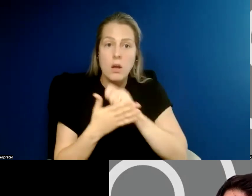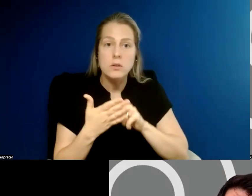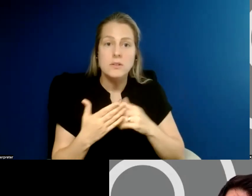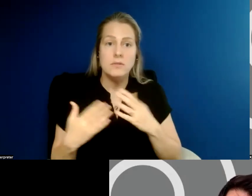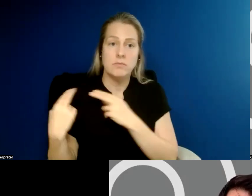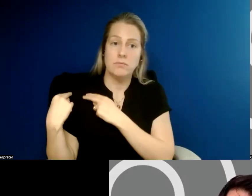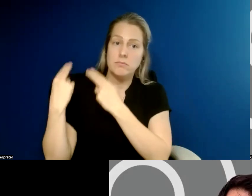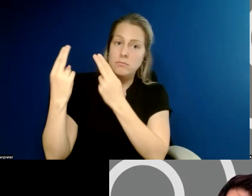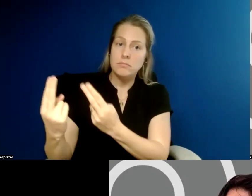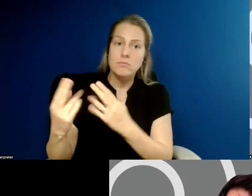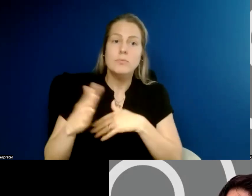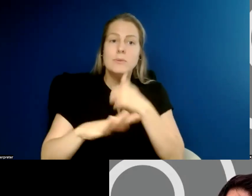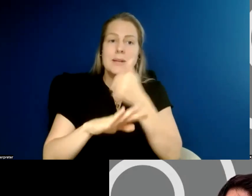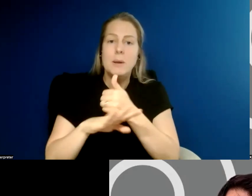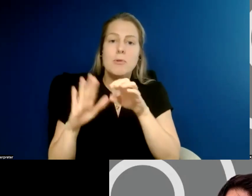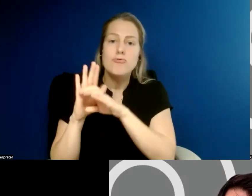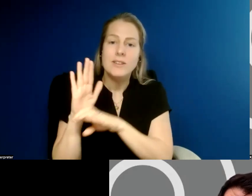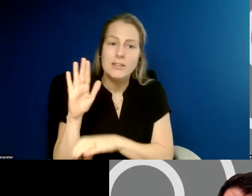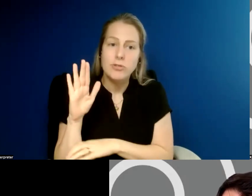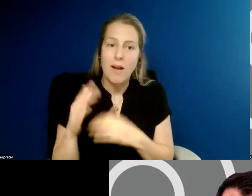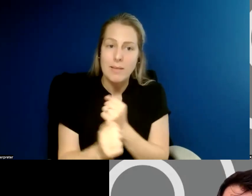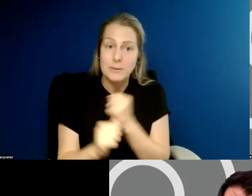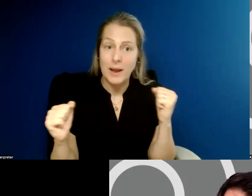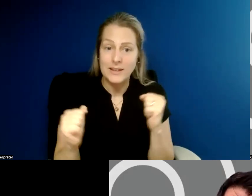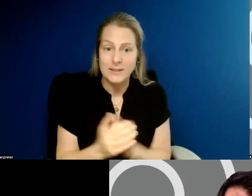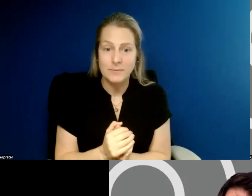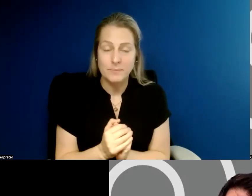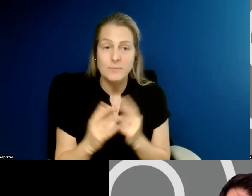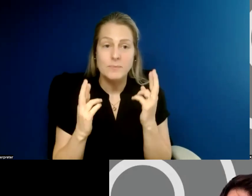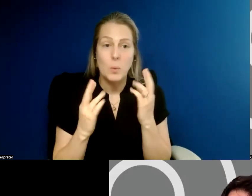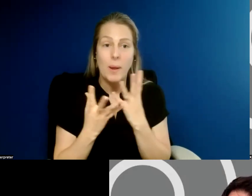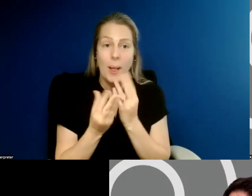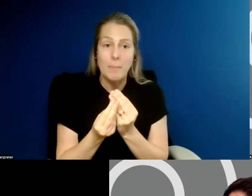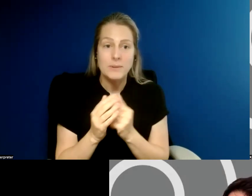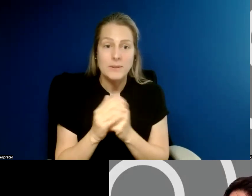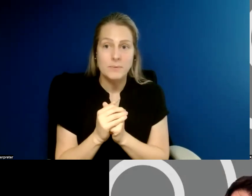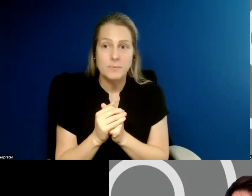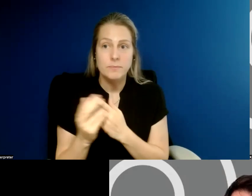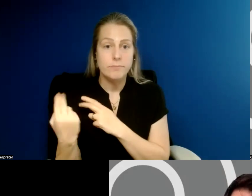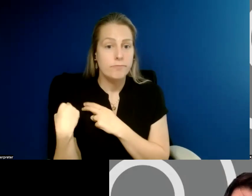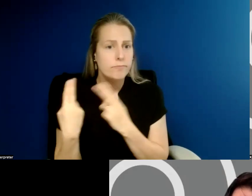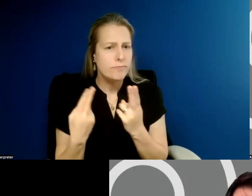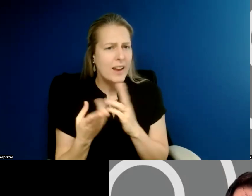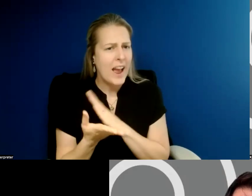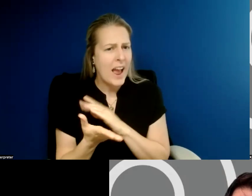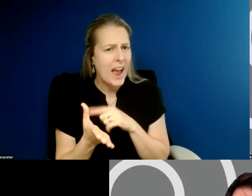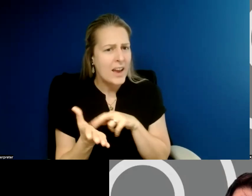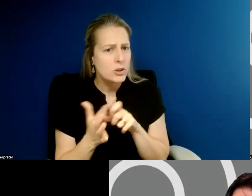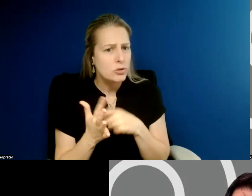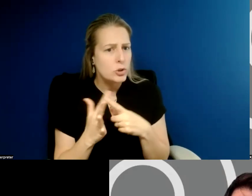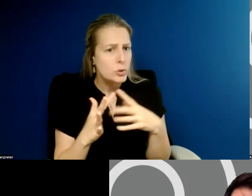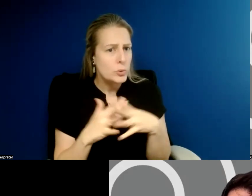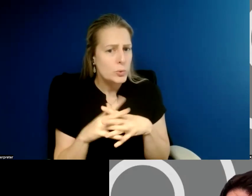criteria for that. I hope that helps. Andrew, I'm going to pass to you. There's a question here that says, how much is the focus